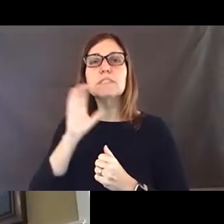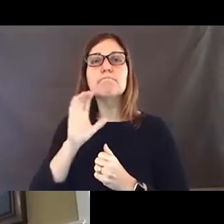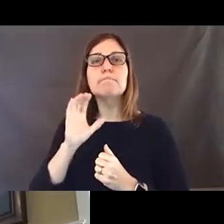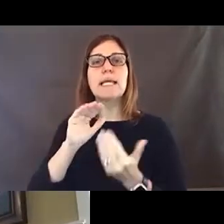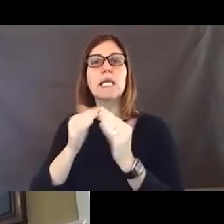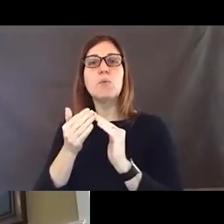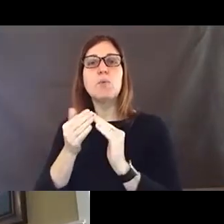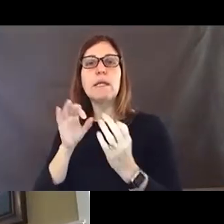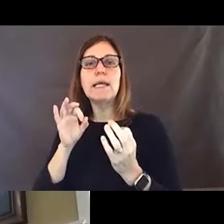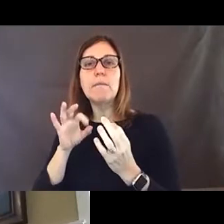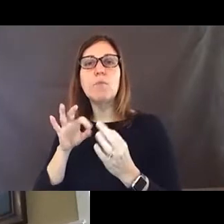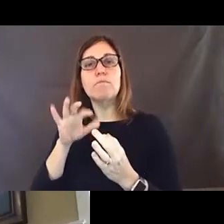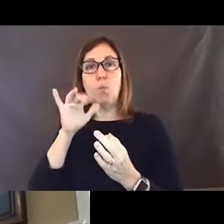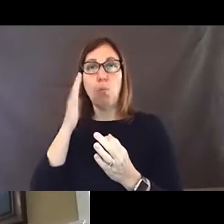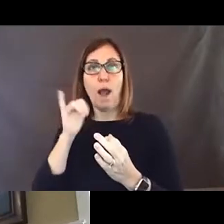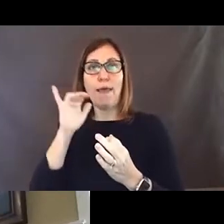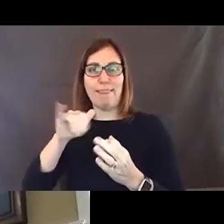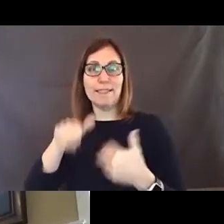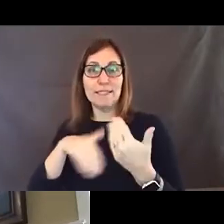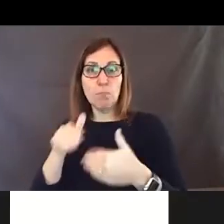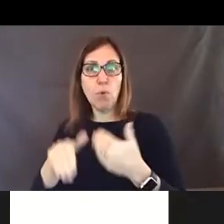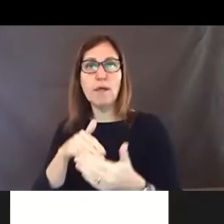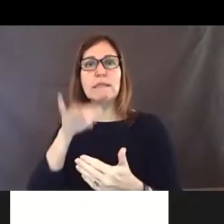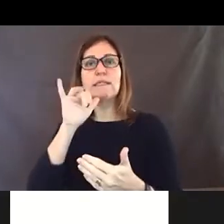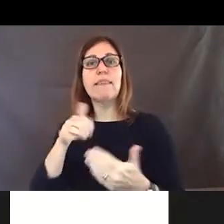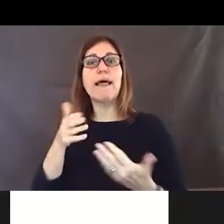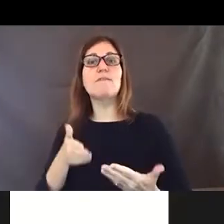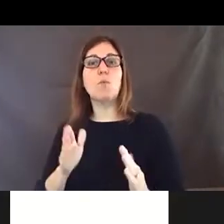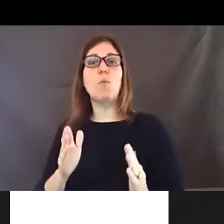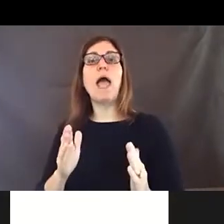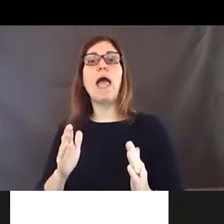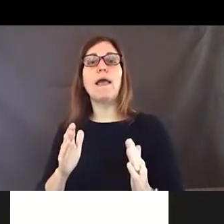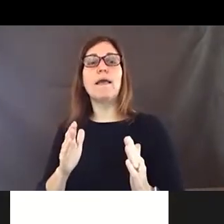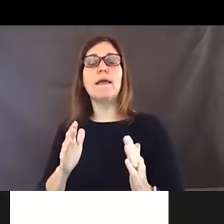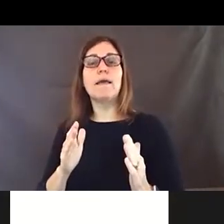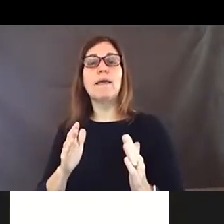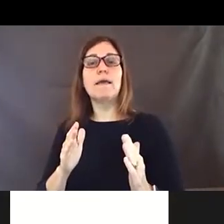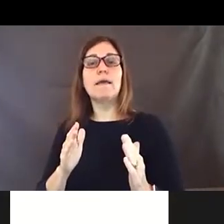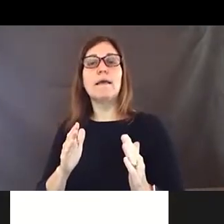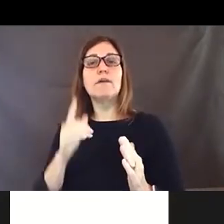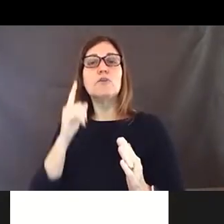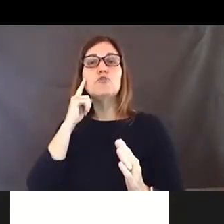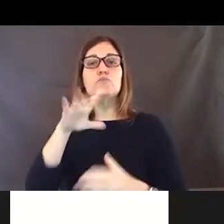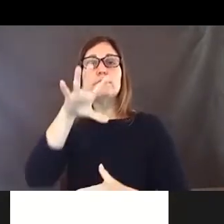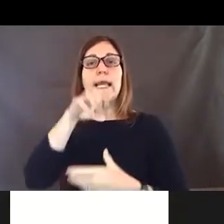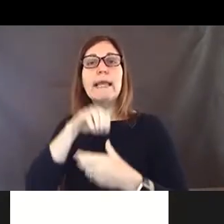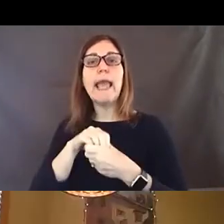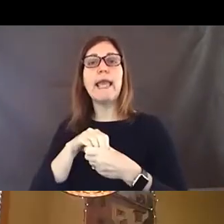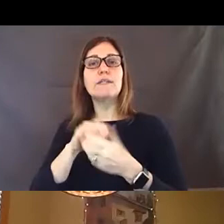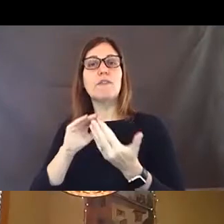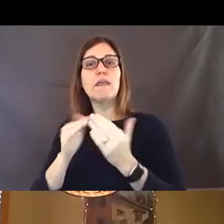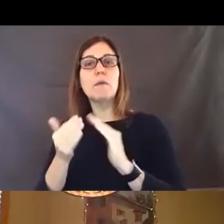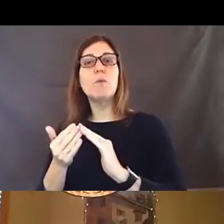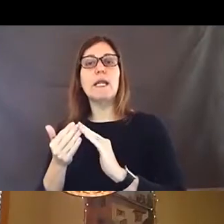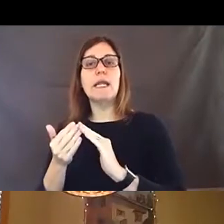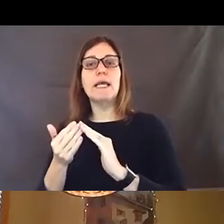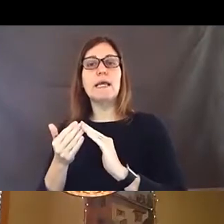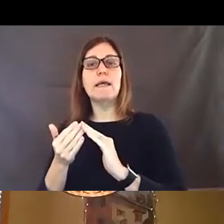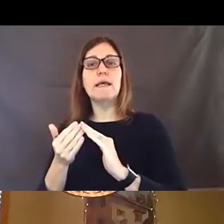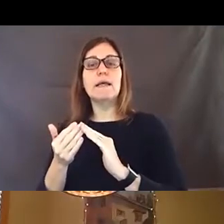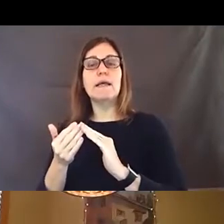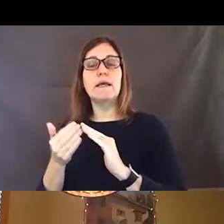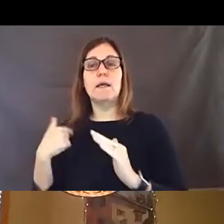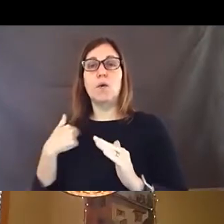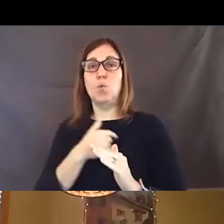is the process. That is the way of engaging the community. And we are doing